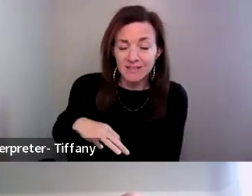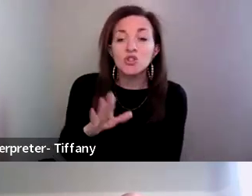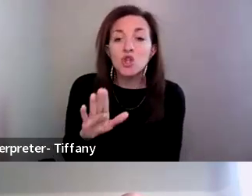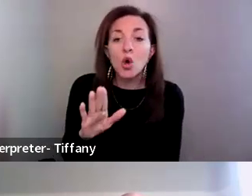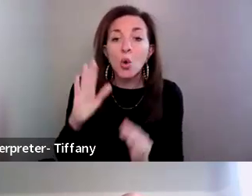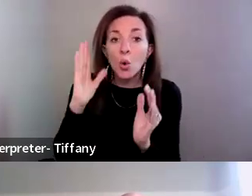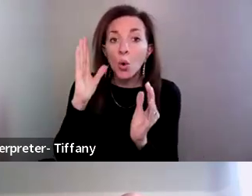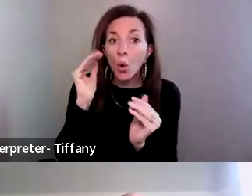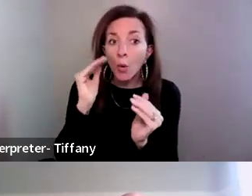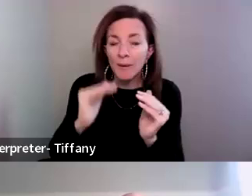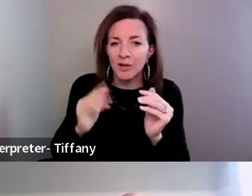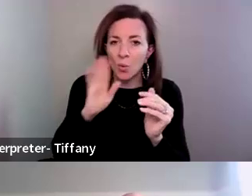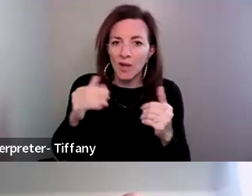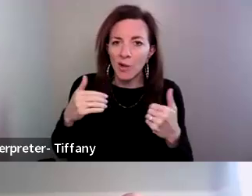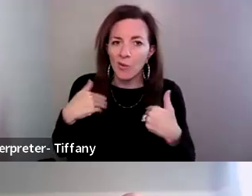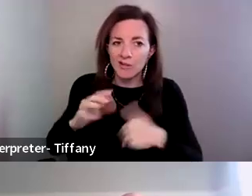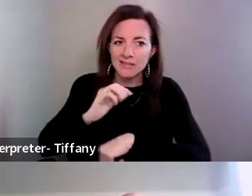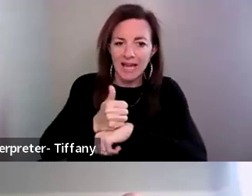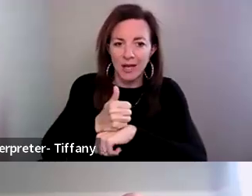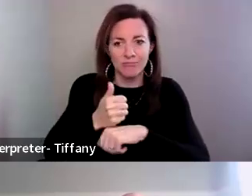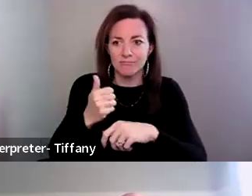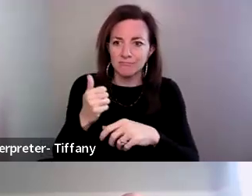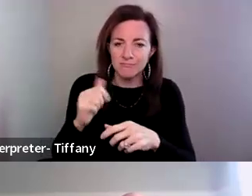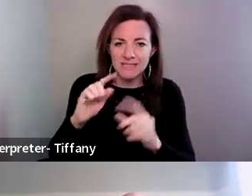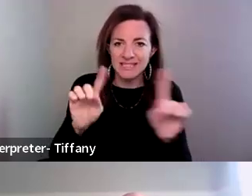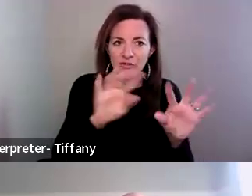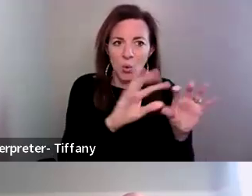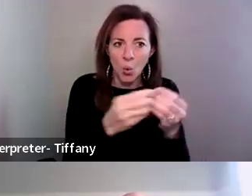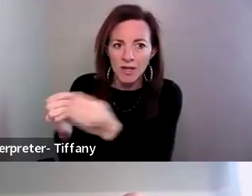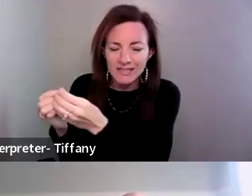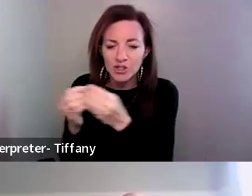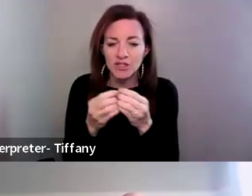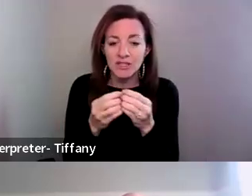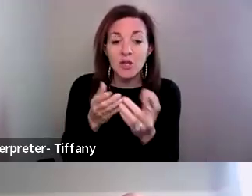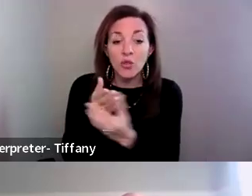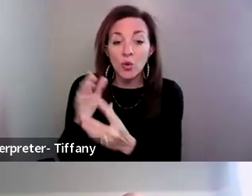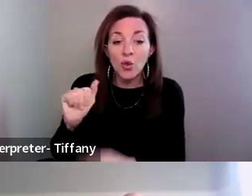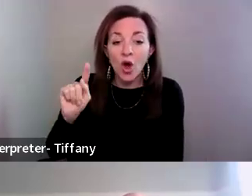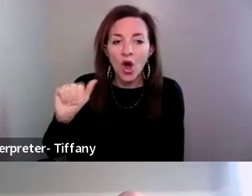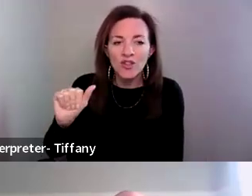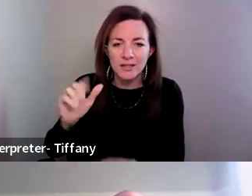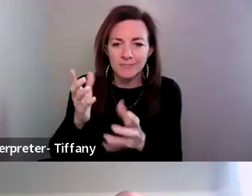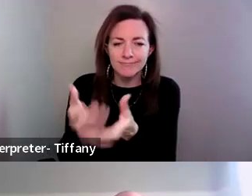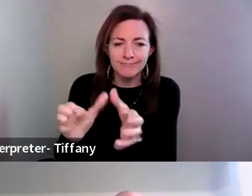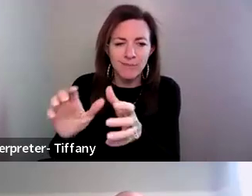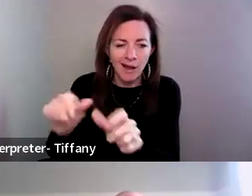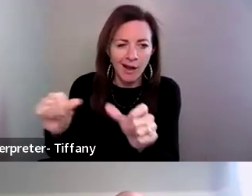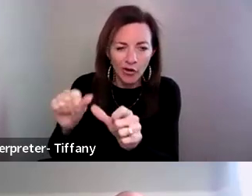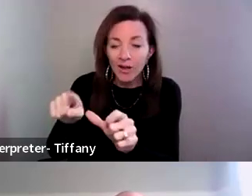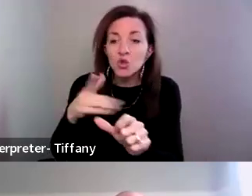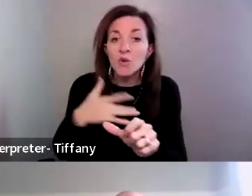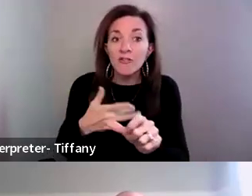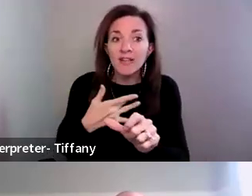develop capacity within different organizations throughout the Alta catchment area, for people to